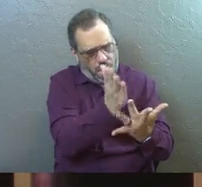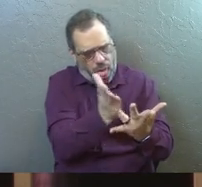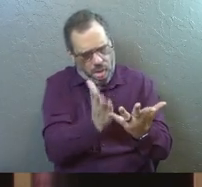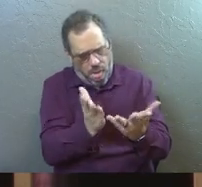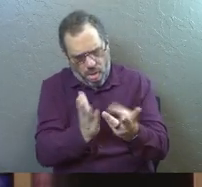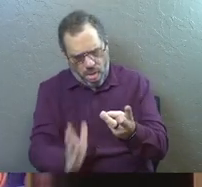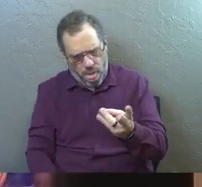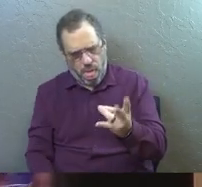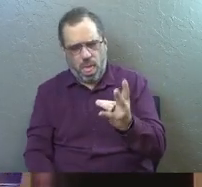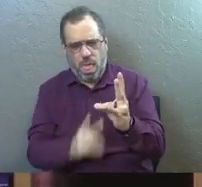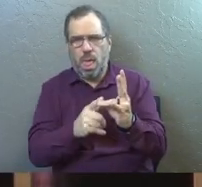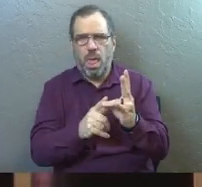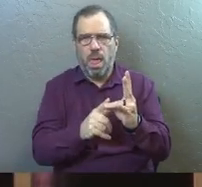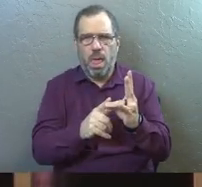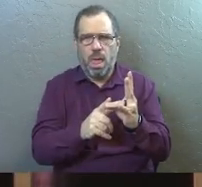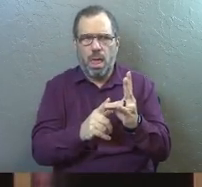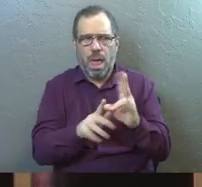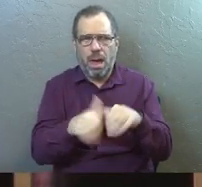I don't.